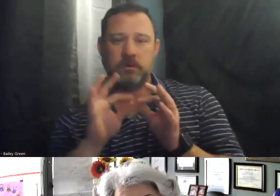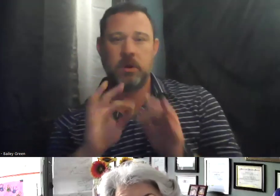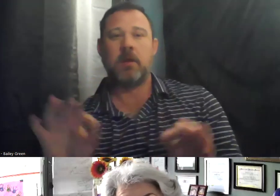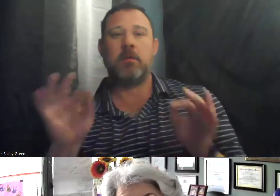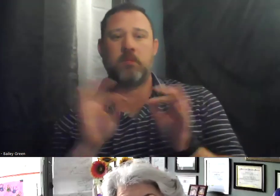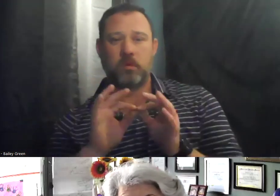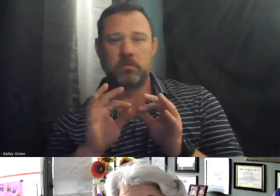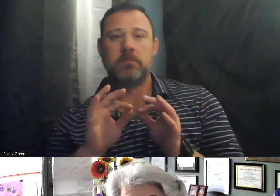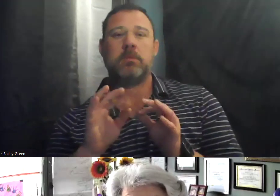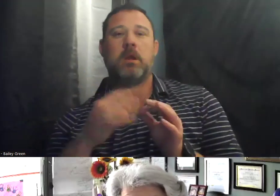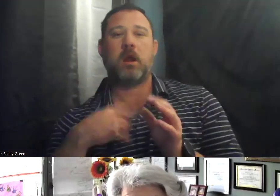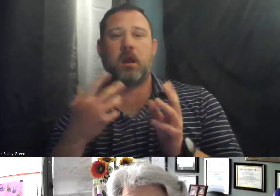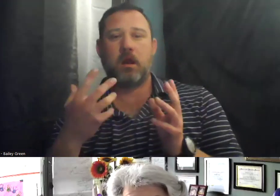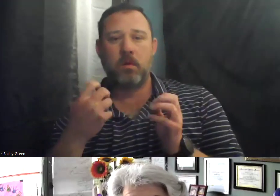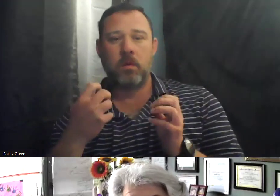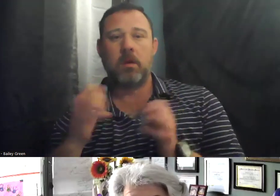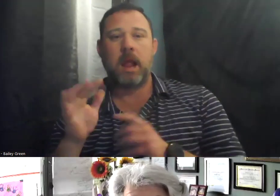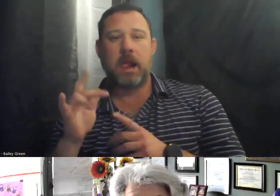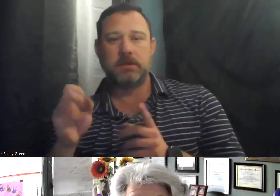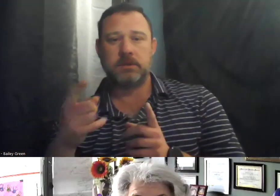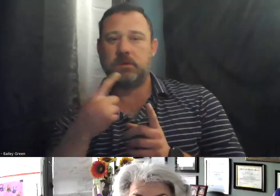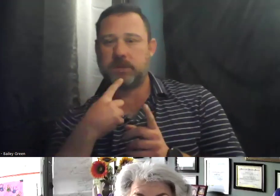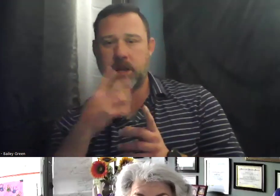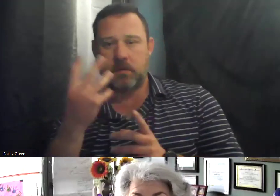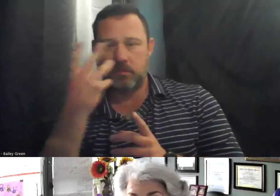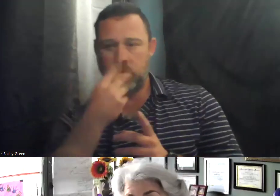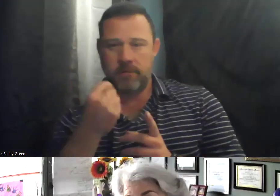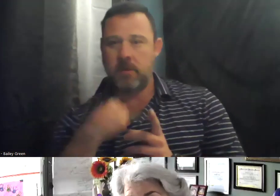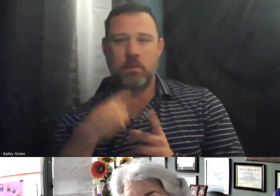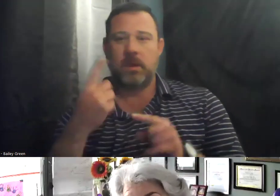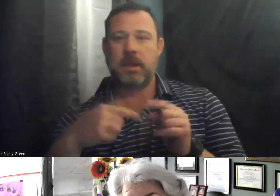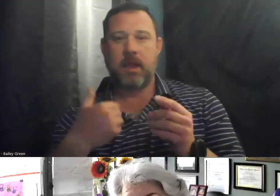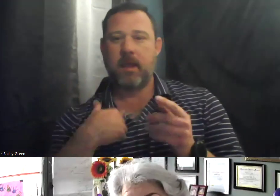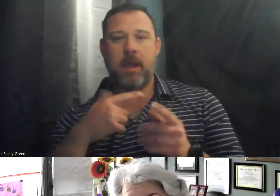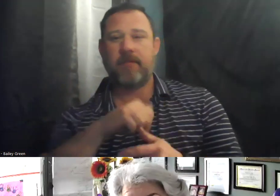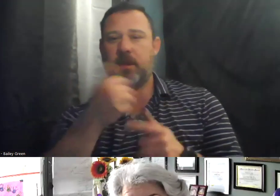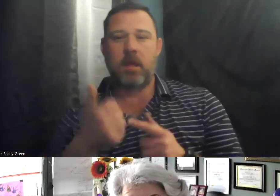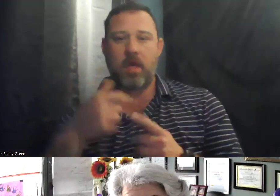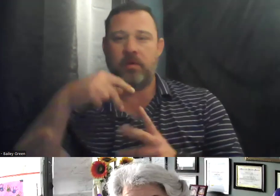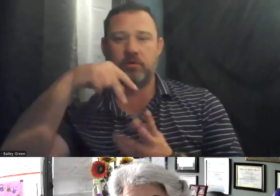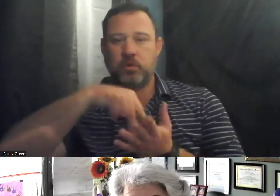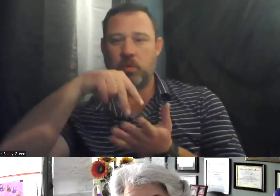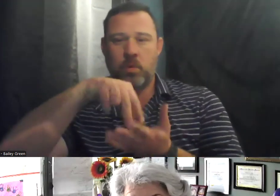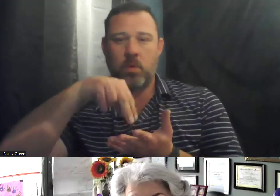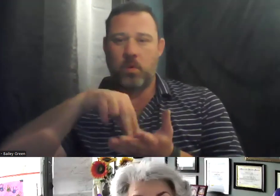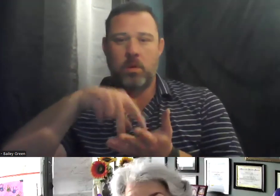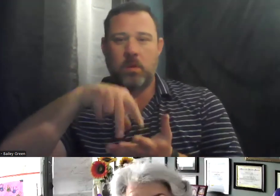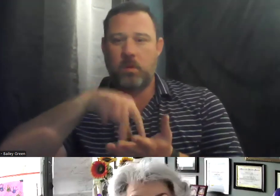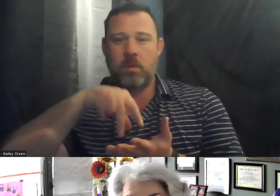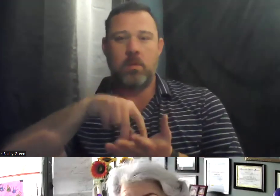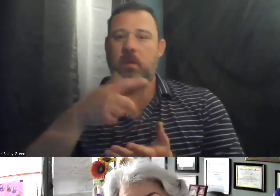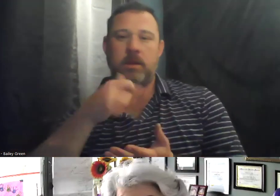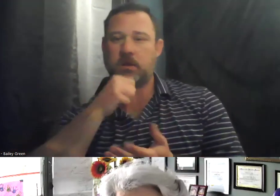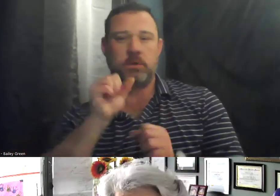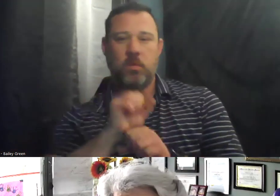really vital. And I want to just, Allison, you said it beautifully. We can't have the other legs of the stool without this leg.